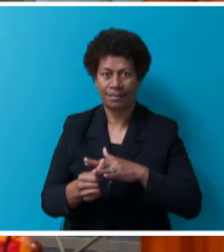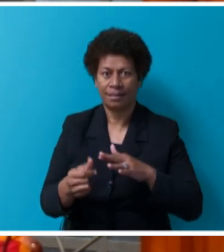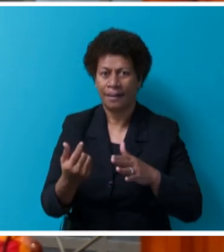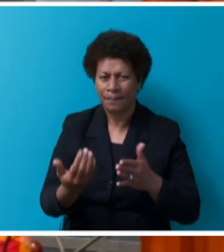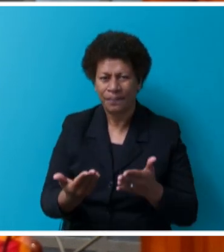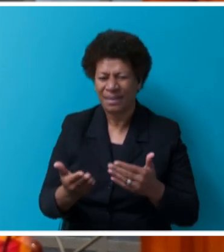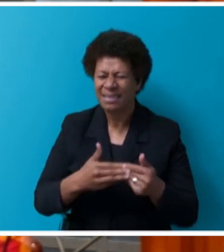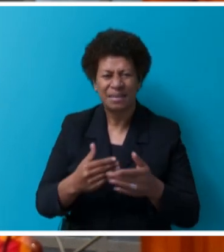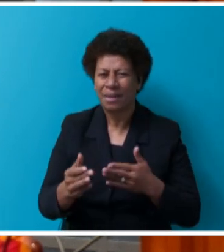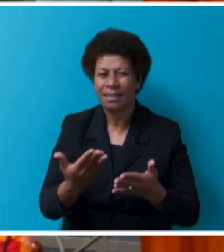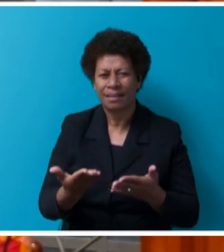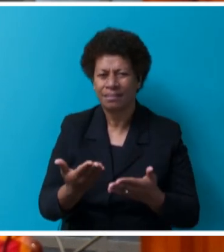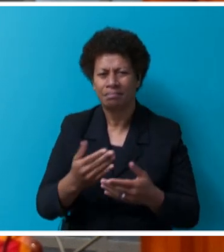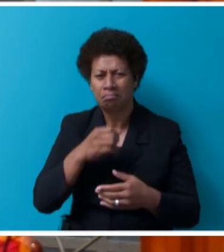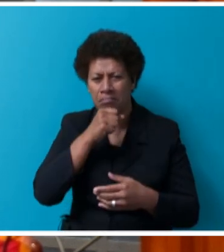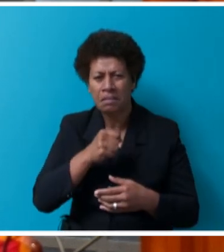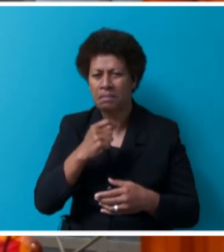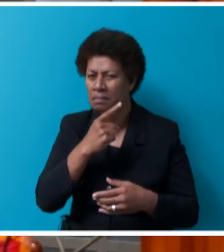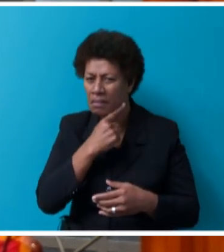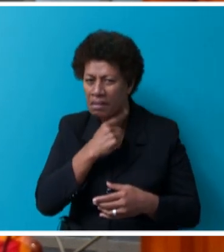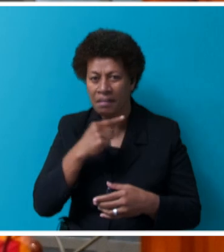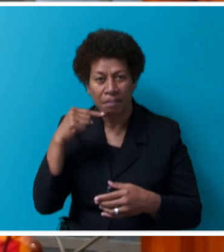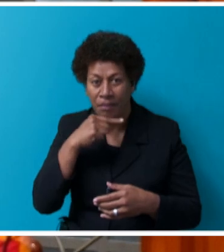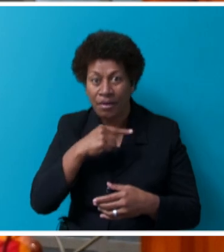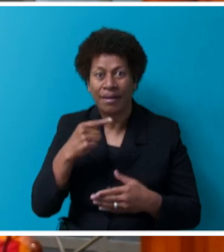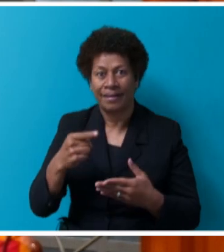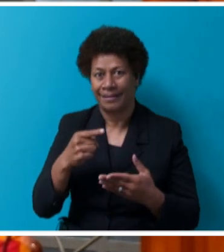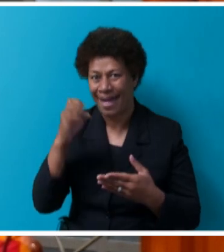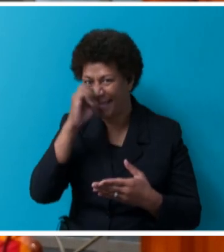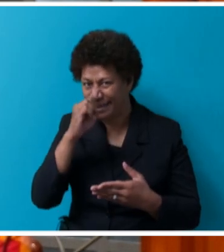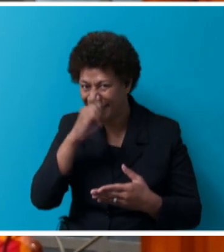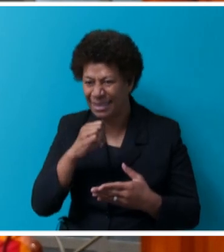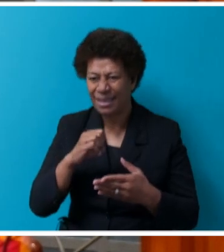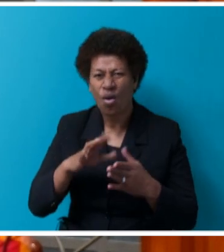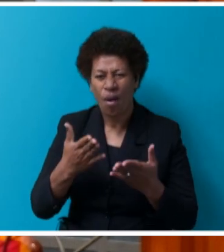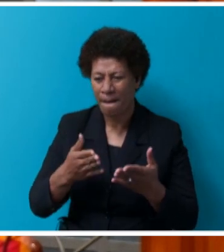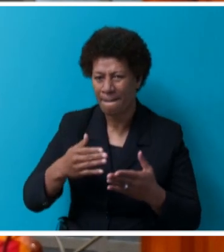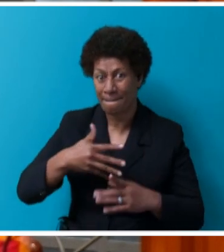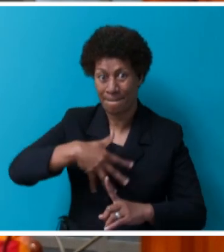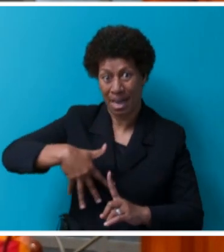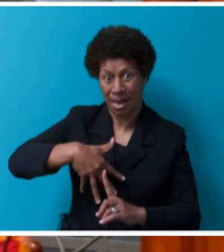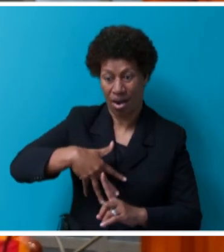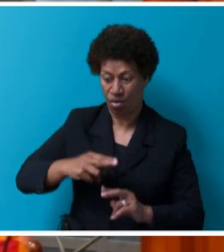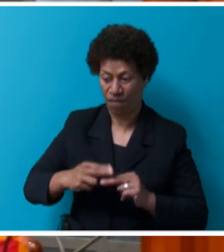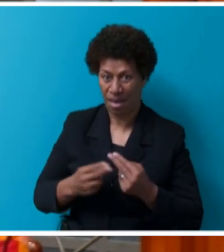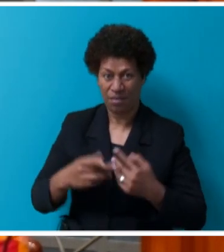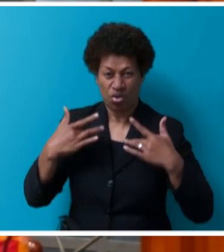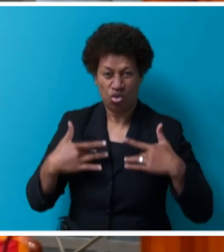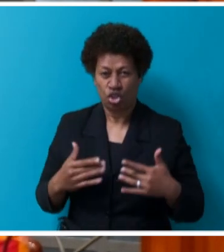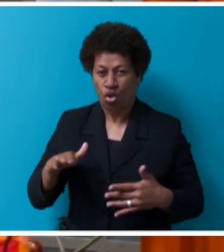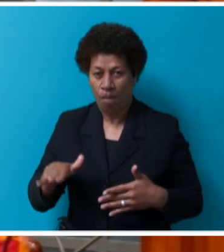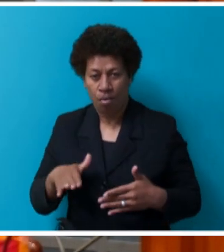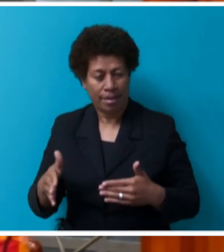gender, ethnicity, and socio-economic background. Mr. Speaker, sir, I am aware that the recent announcement